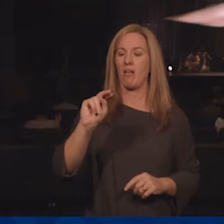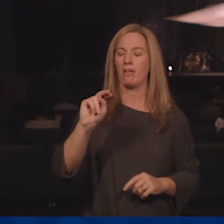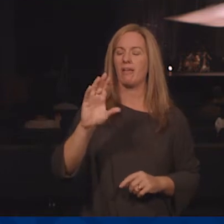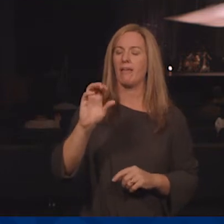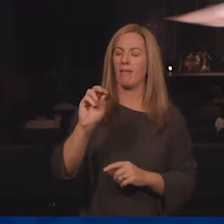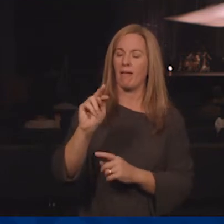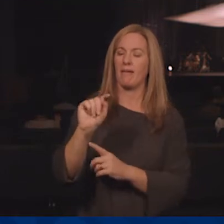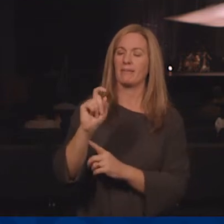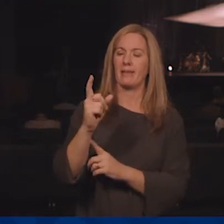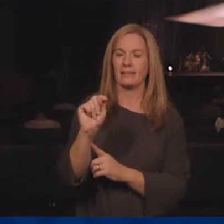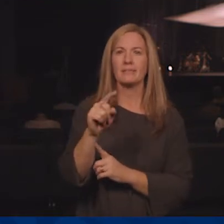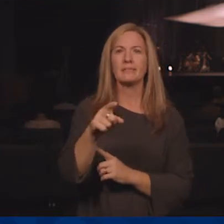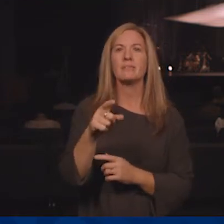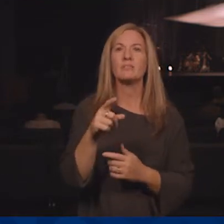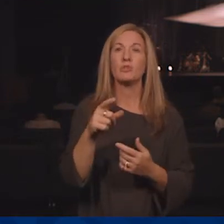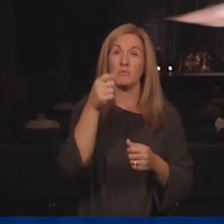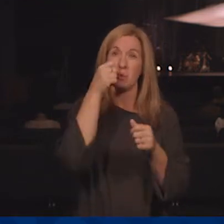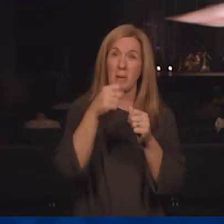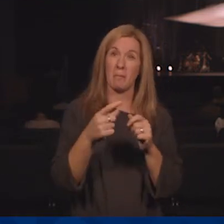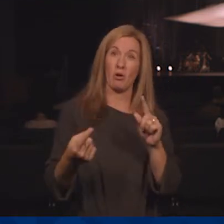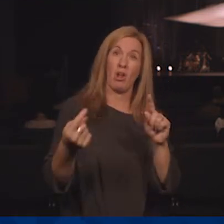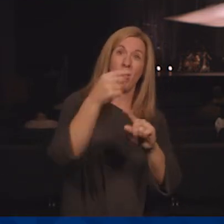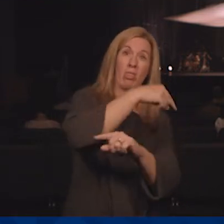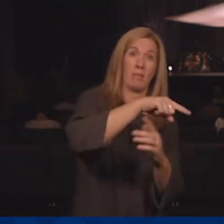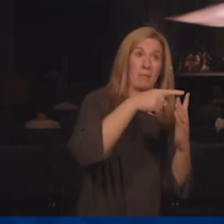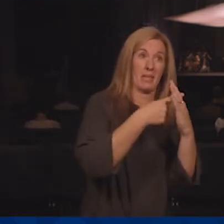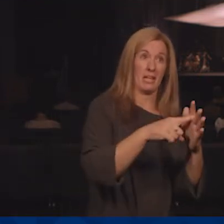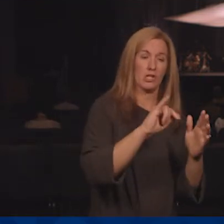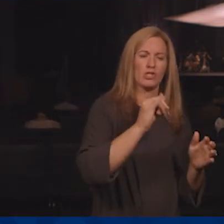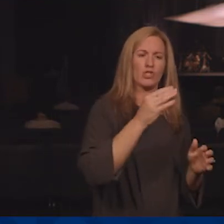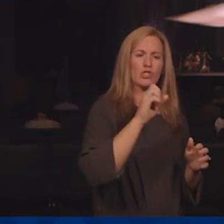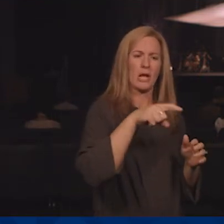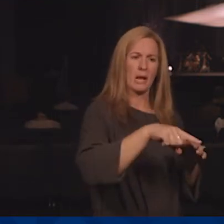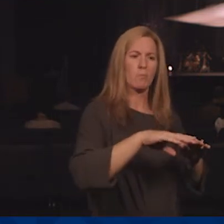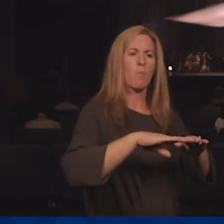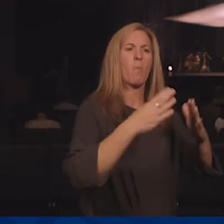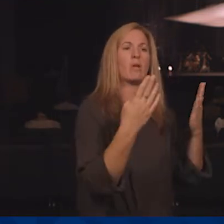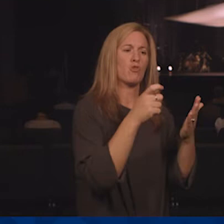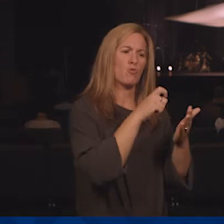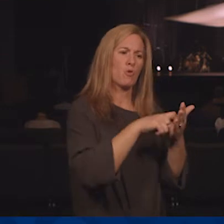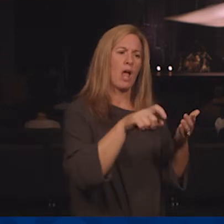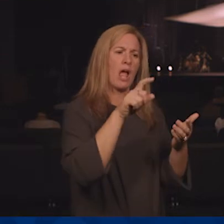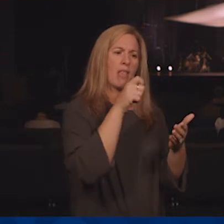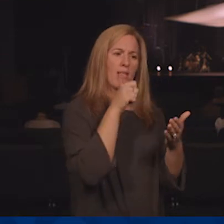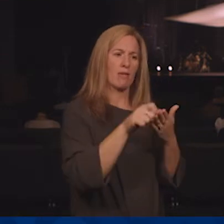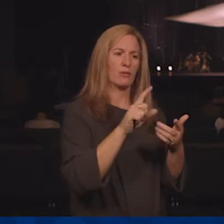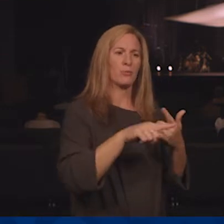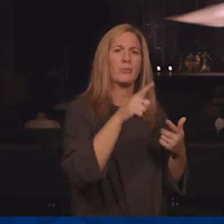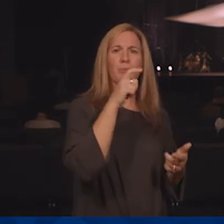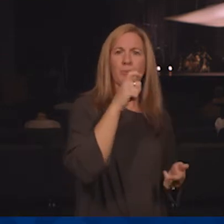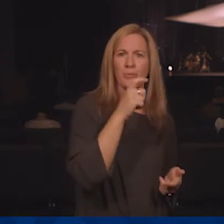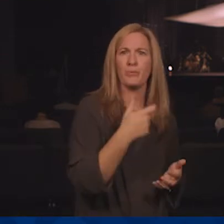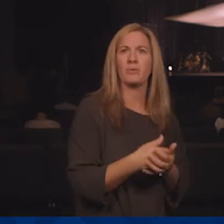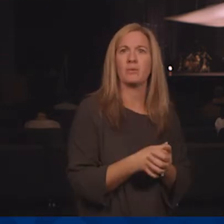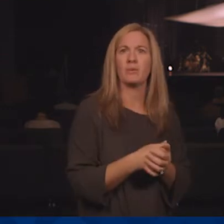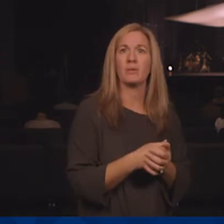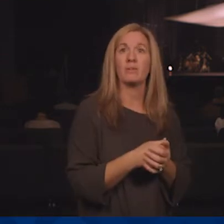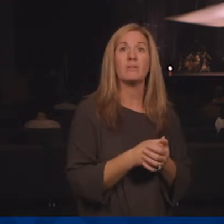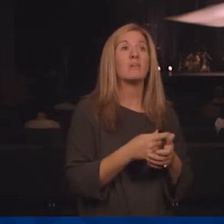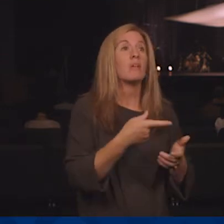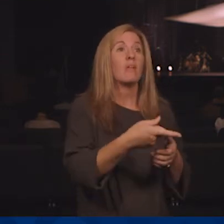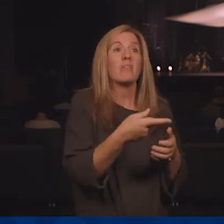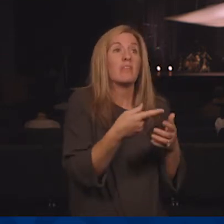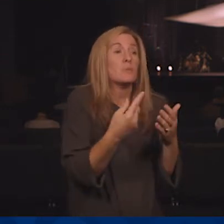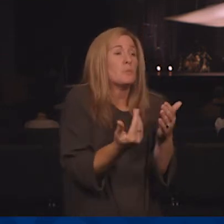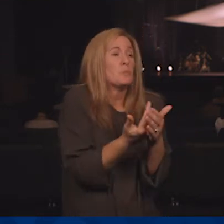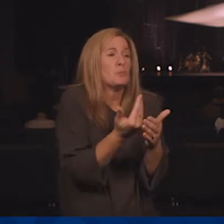picture context? He's writing to the first church in Jerusalem, a small, beleaguered, worn-out